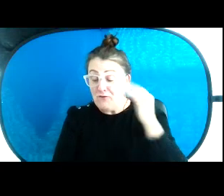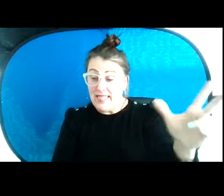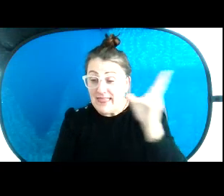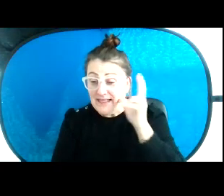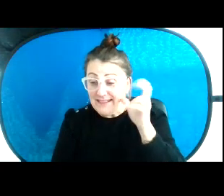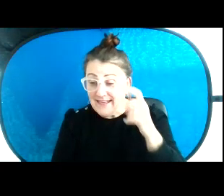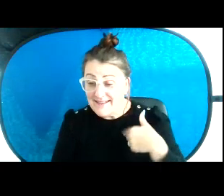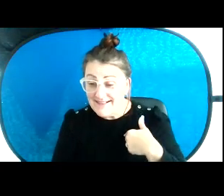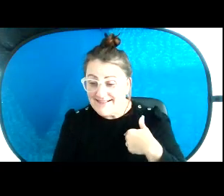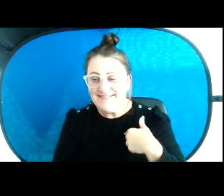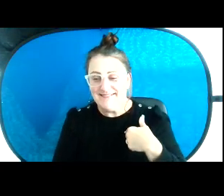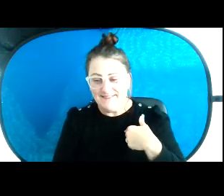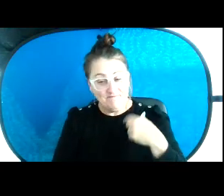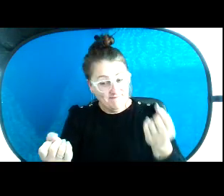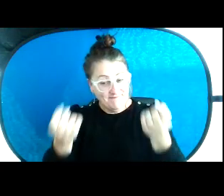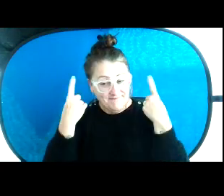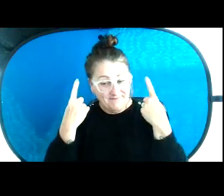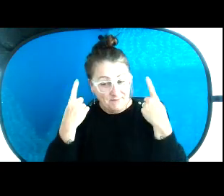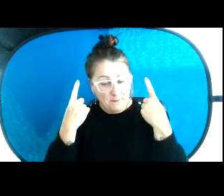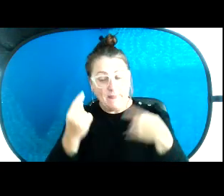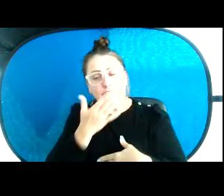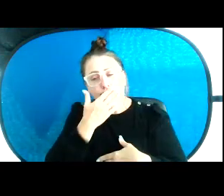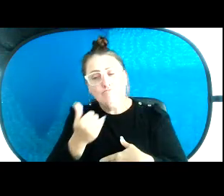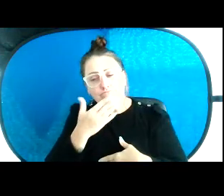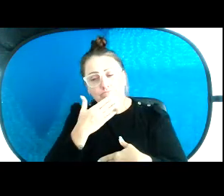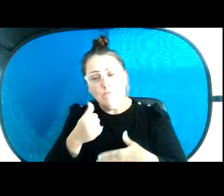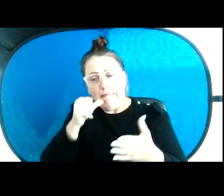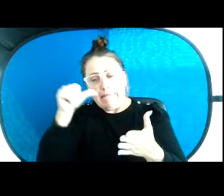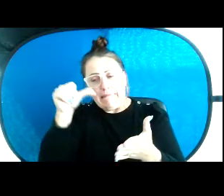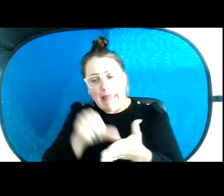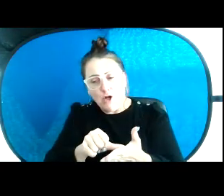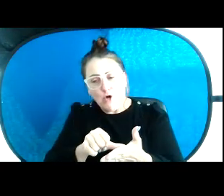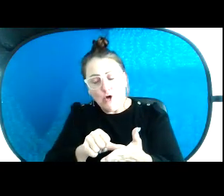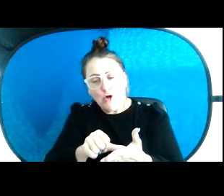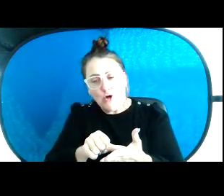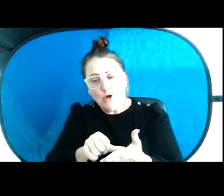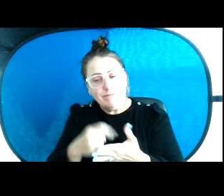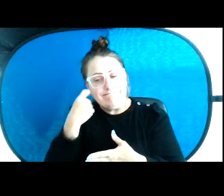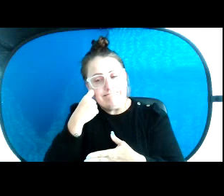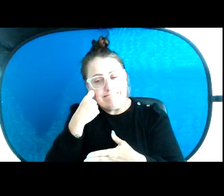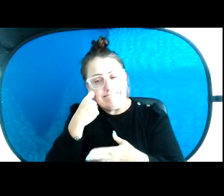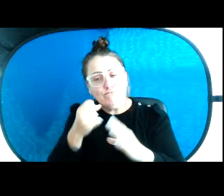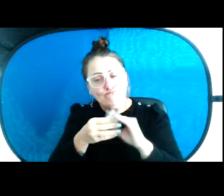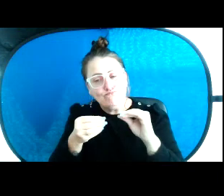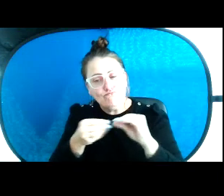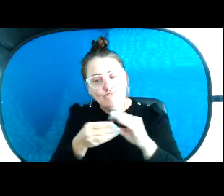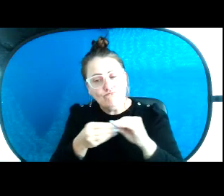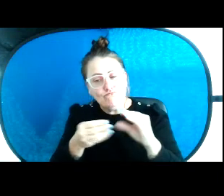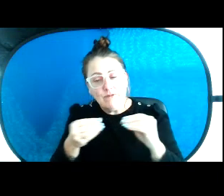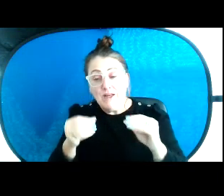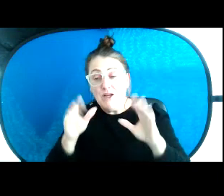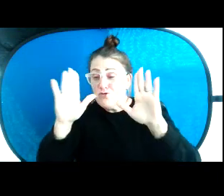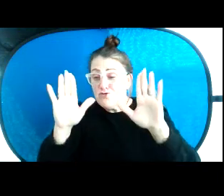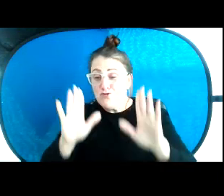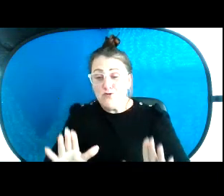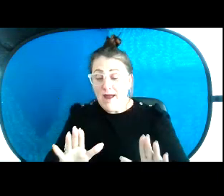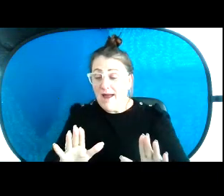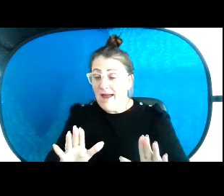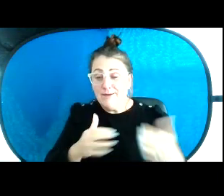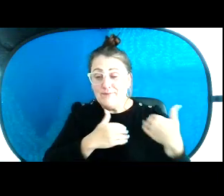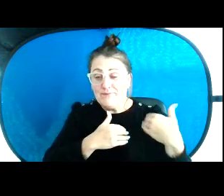on that very kind letter, part of the great part of being a commissioner is we